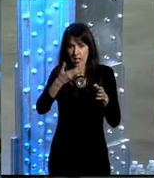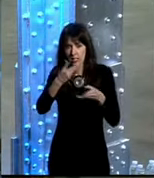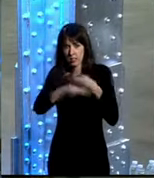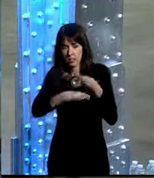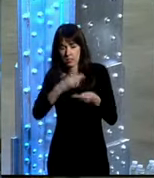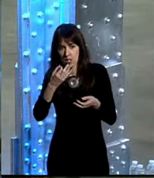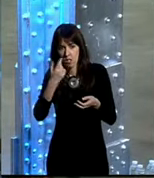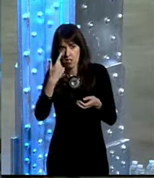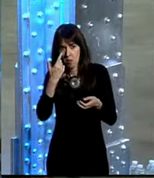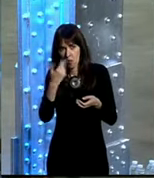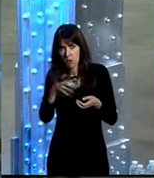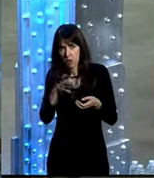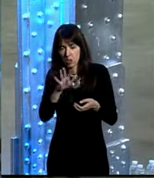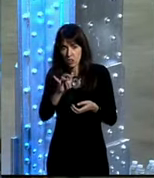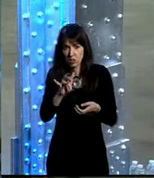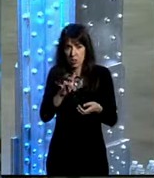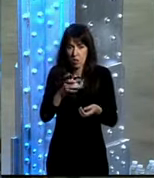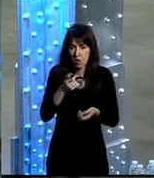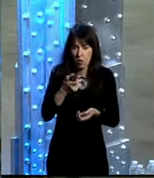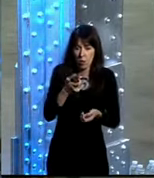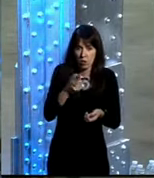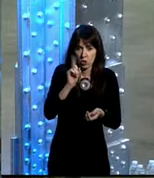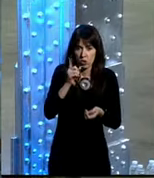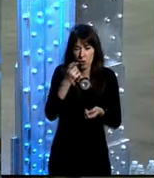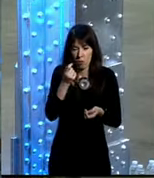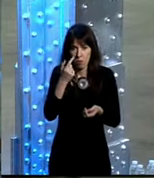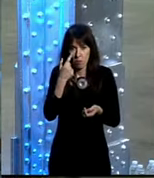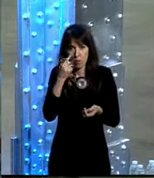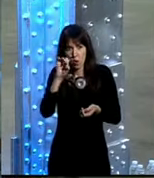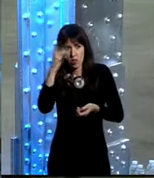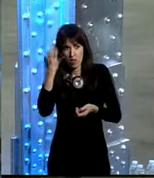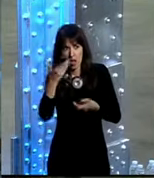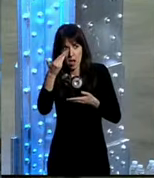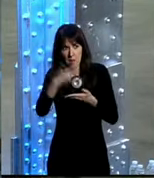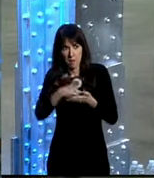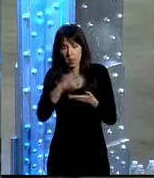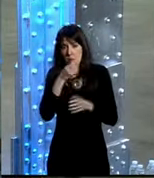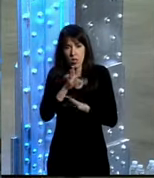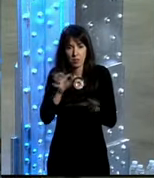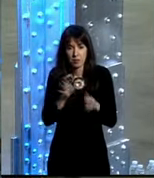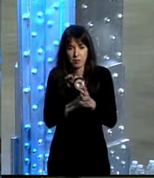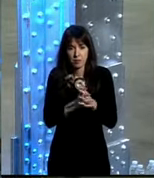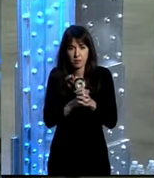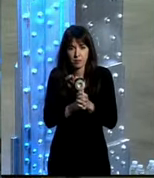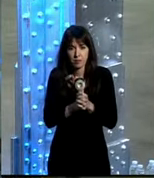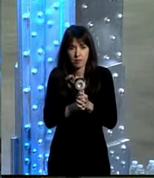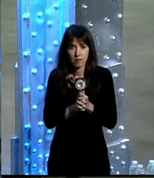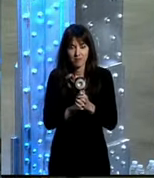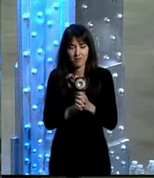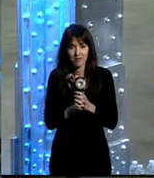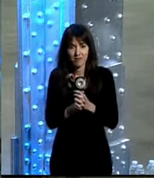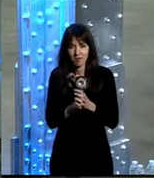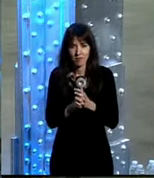Yeah, that's just riffing off his idea, yeah. I think there are, I mean, if there are, 7 stories in the